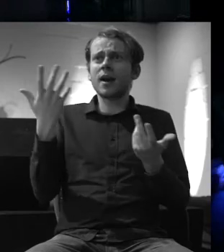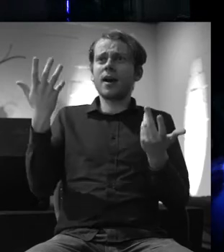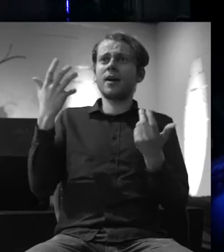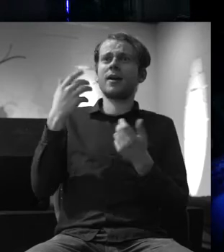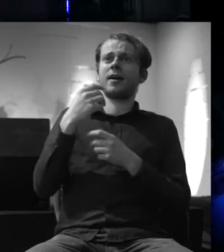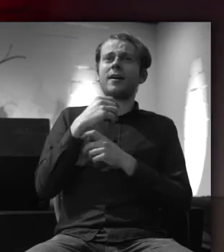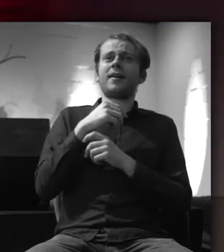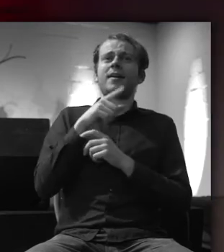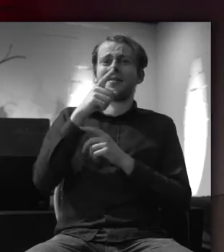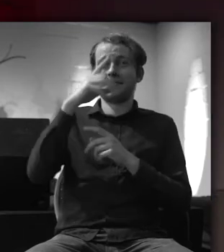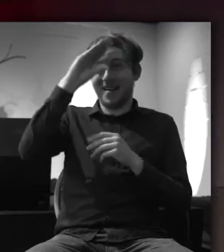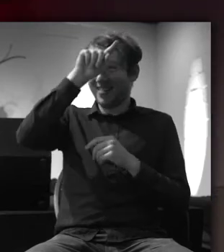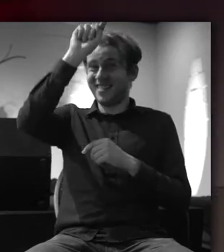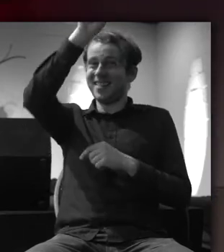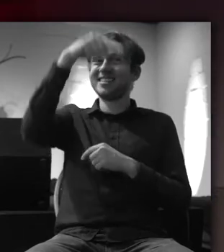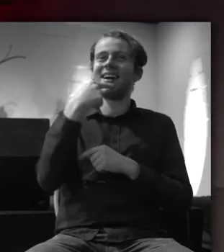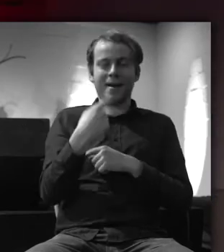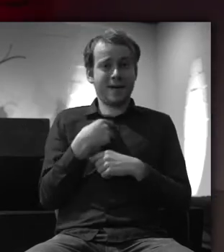It wasn't you.